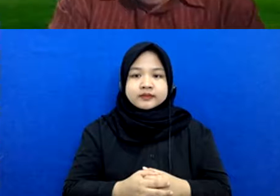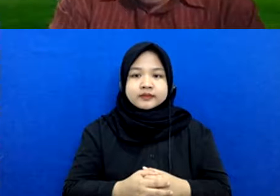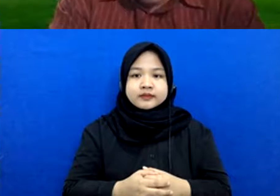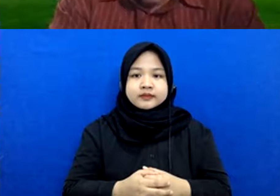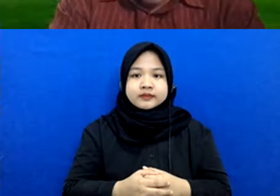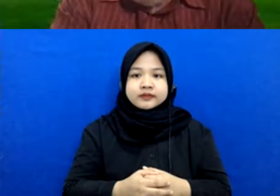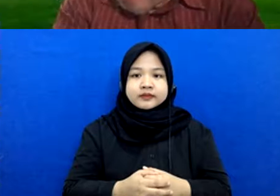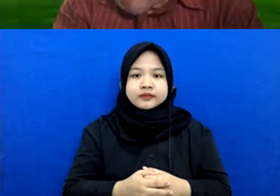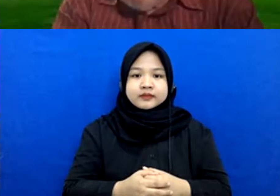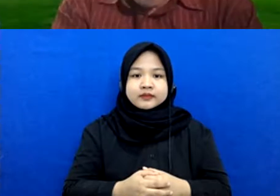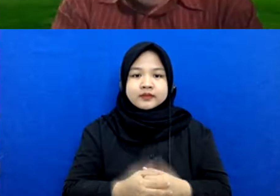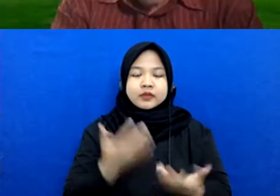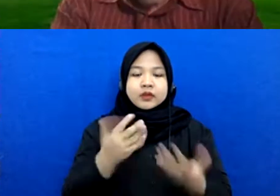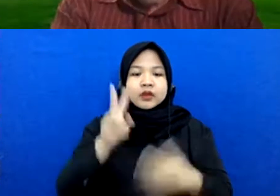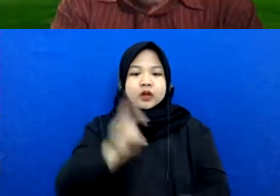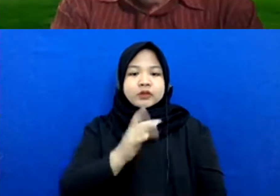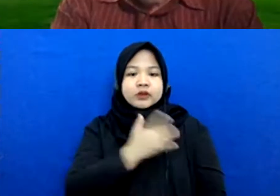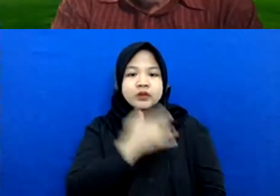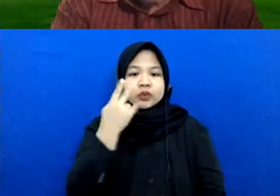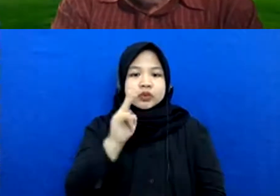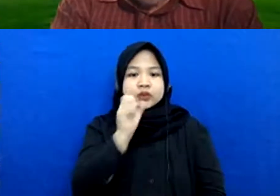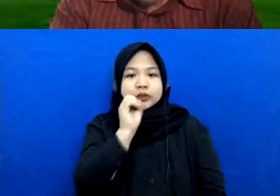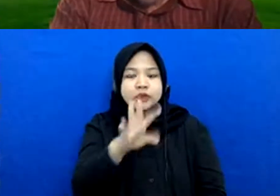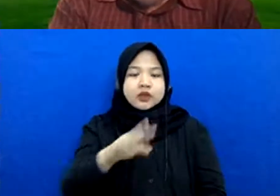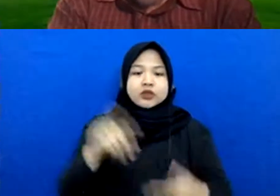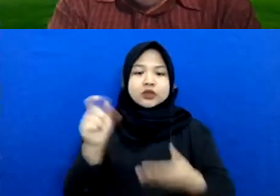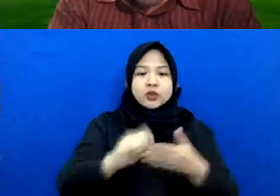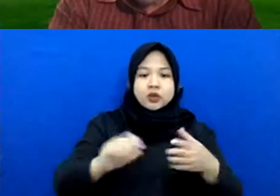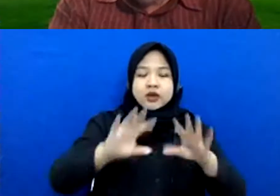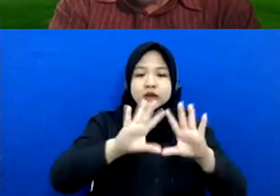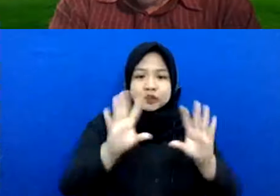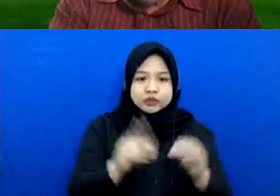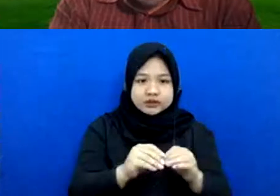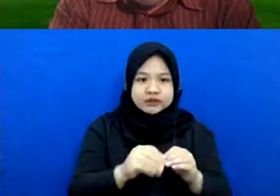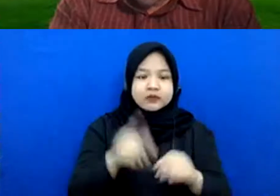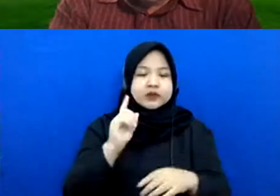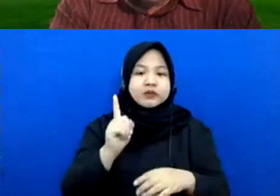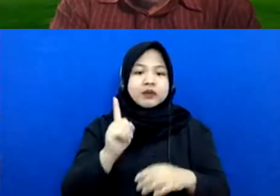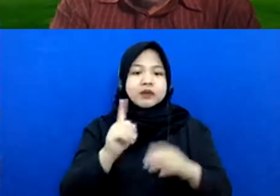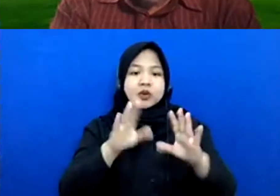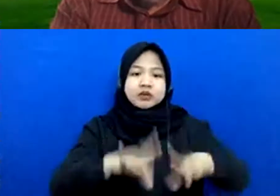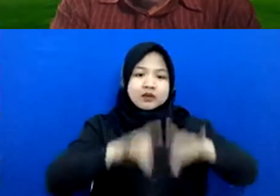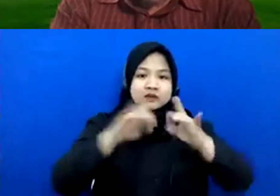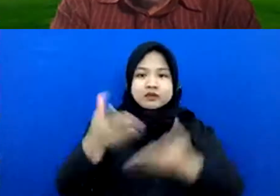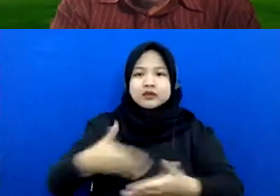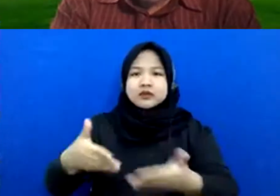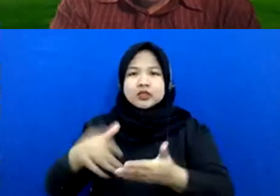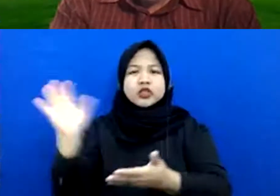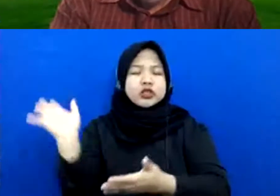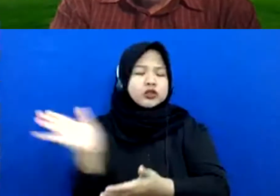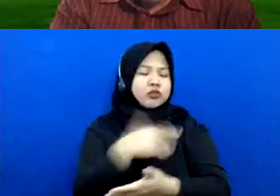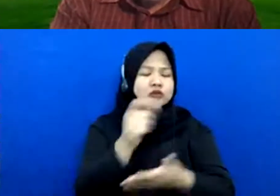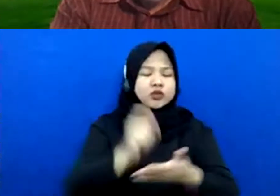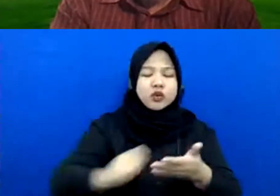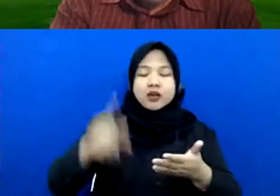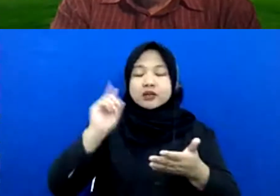I think you need to be very careful about what you call an inclusive school, because in the Australian context, technically every school is an inclusive school, because by law